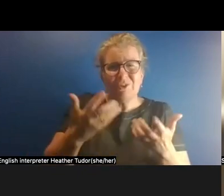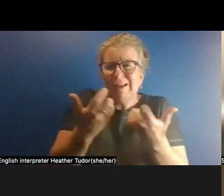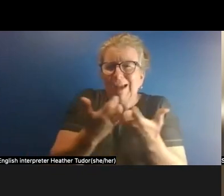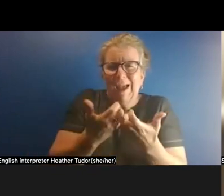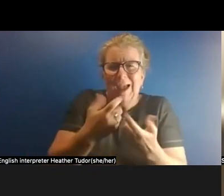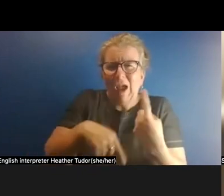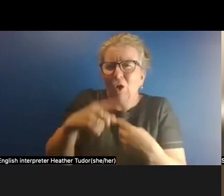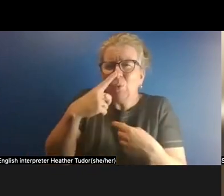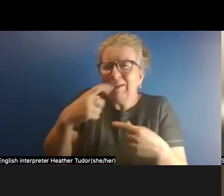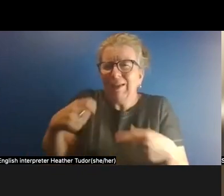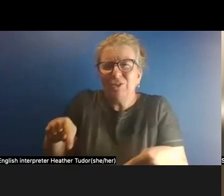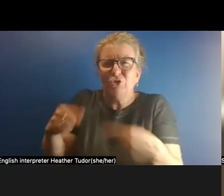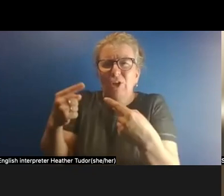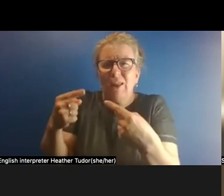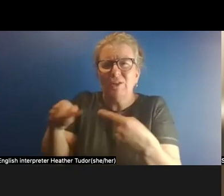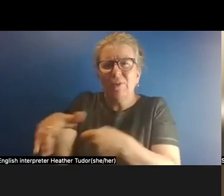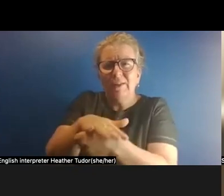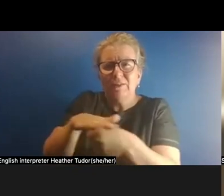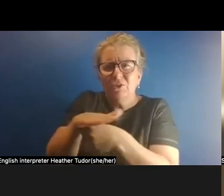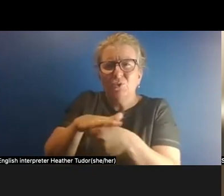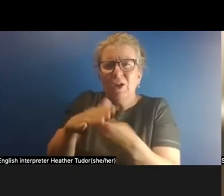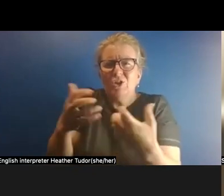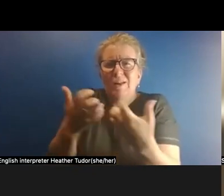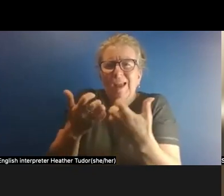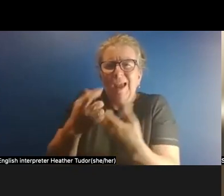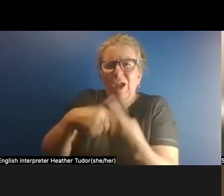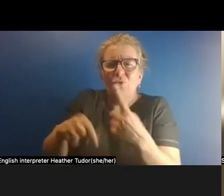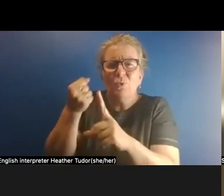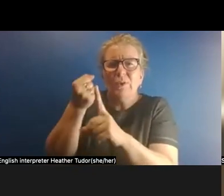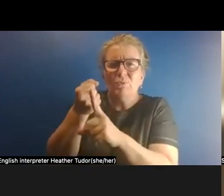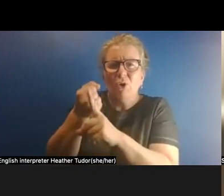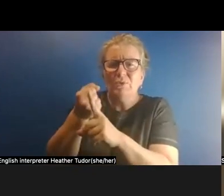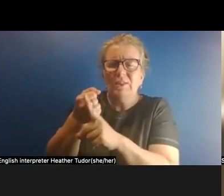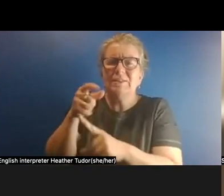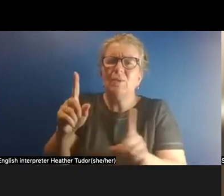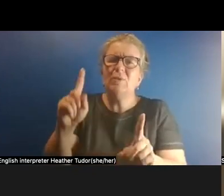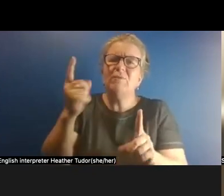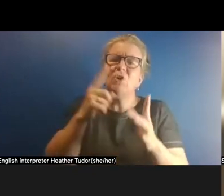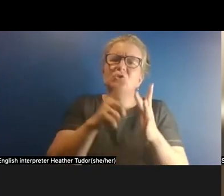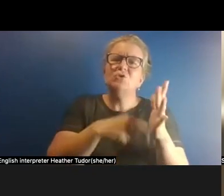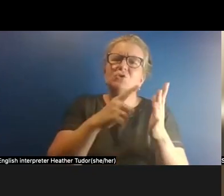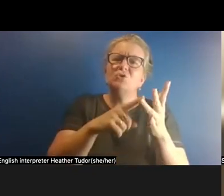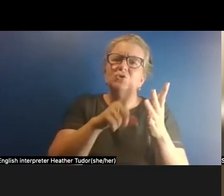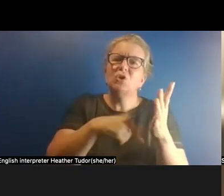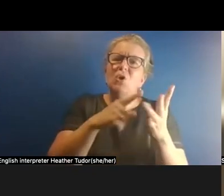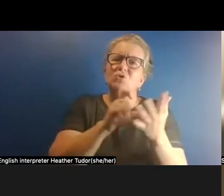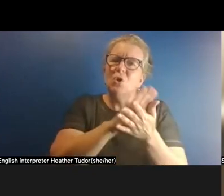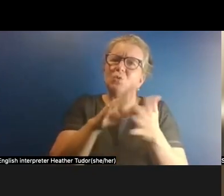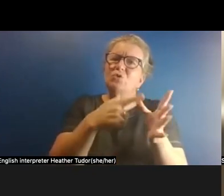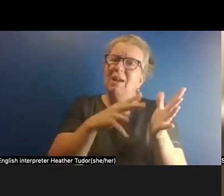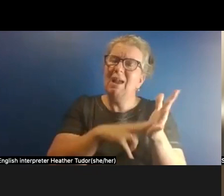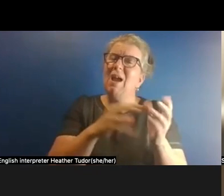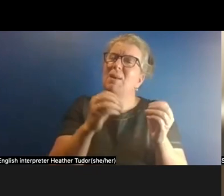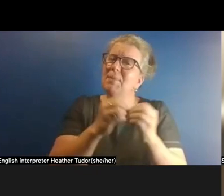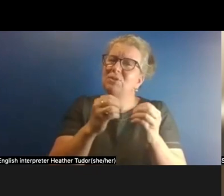protest. And in earlier meetings, I think it was like the first one that JJ Chan mentioned, that a protest doesn't have to be violent. It